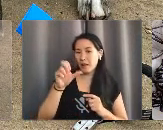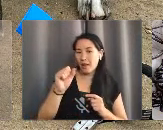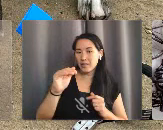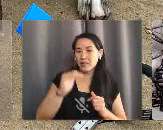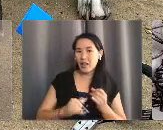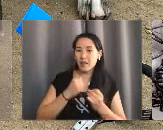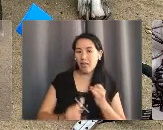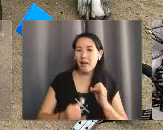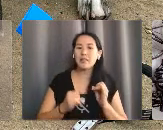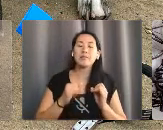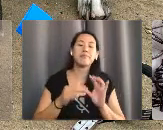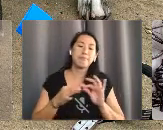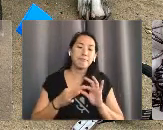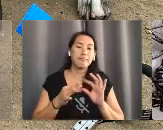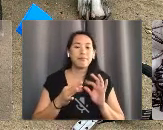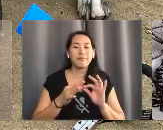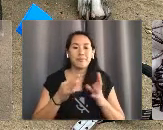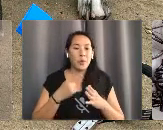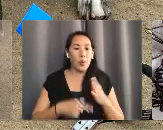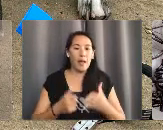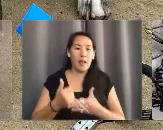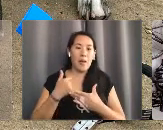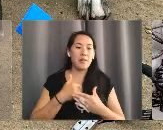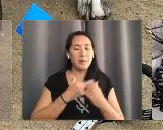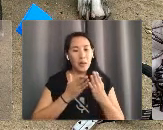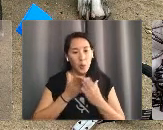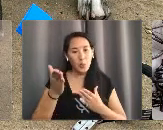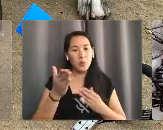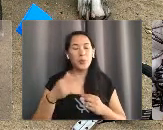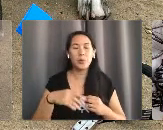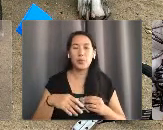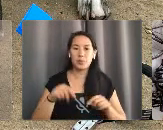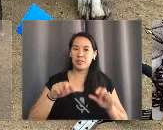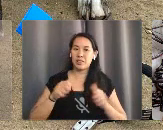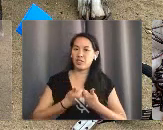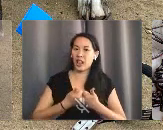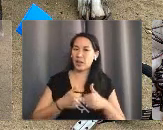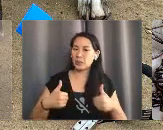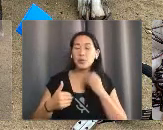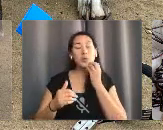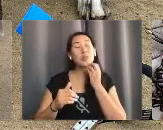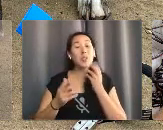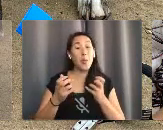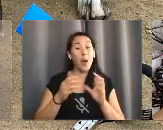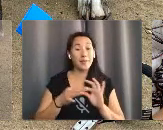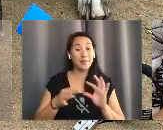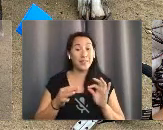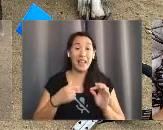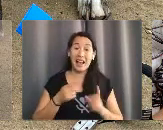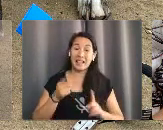some insights into what has helped me get through these challenges. Now, I do want to note, I